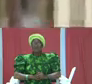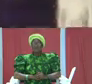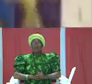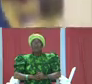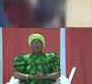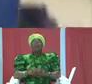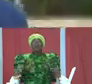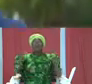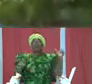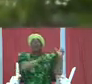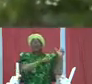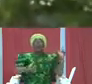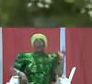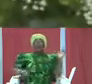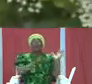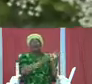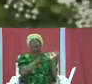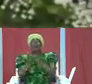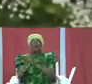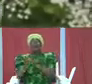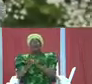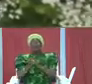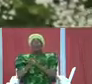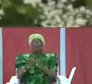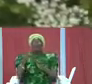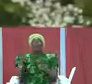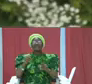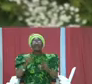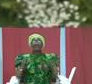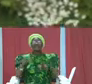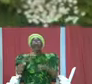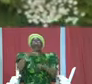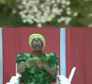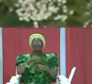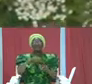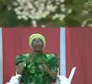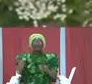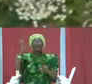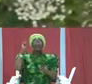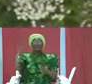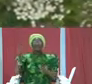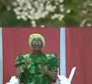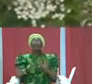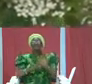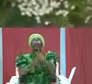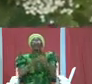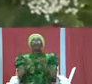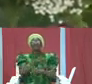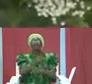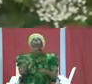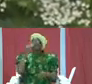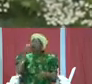The Lord Jesus, the very night in which he was betrayed, took bread,